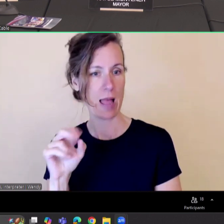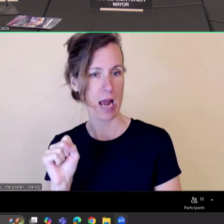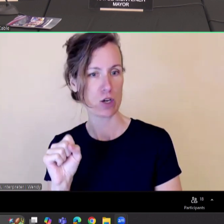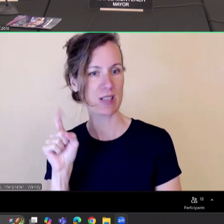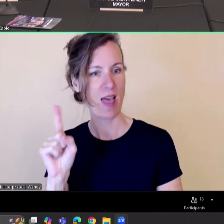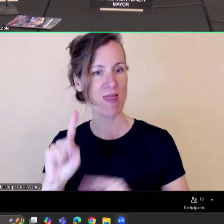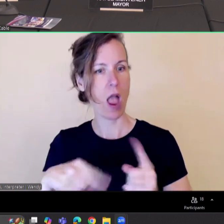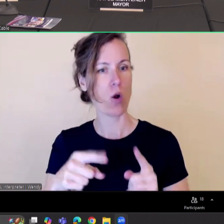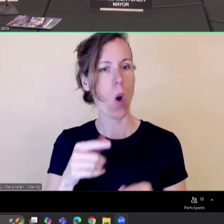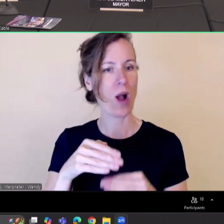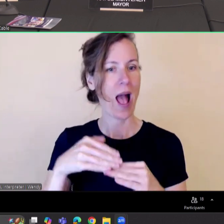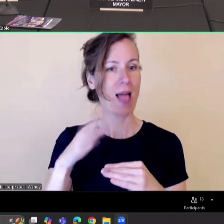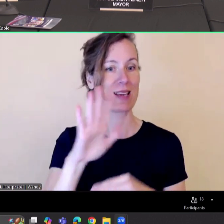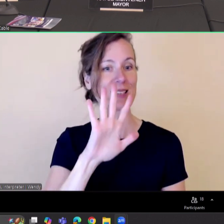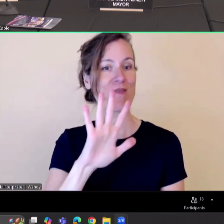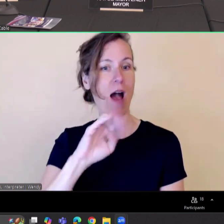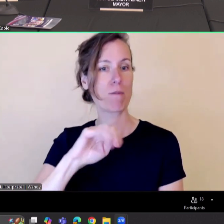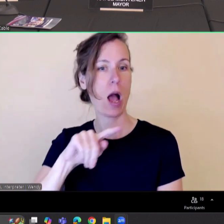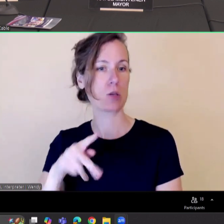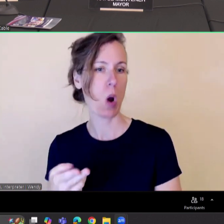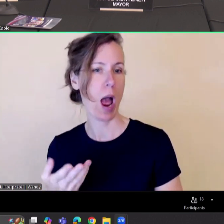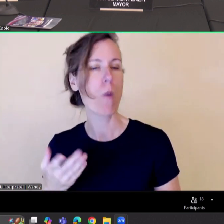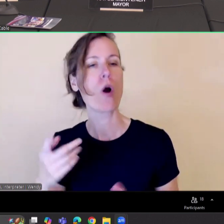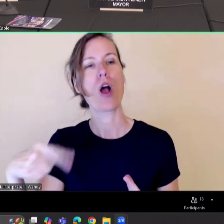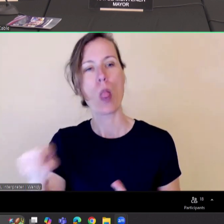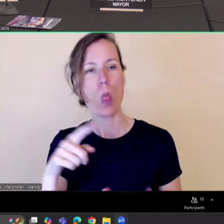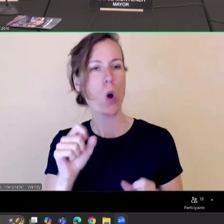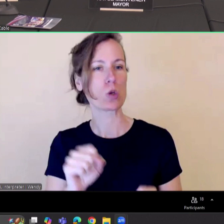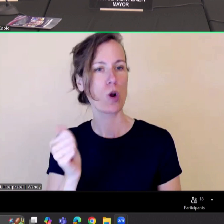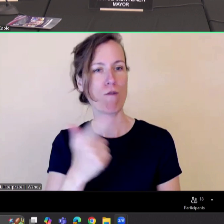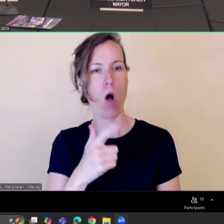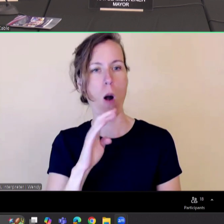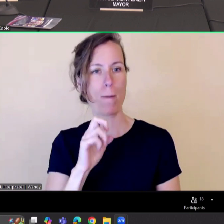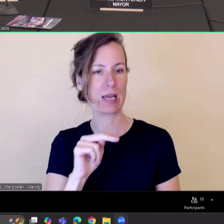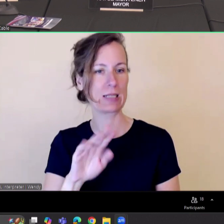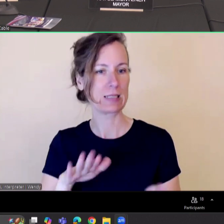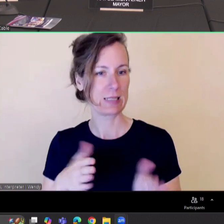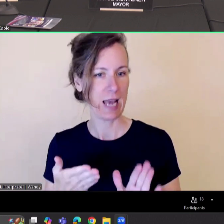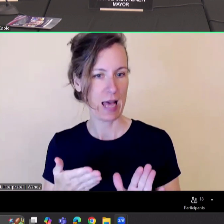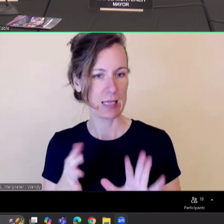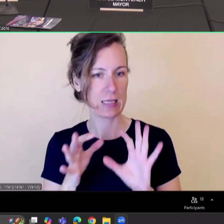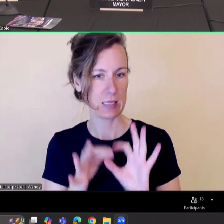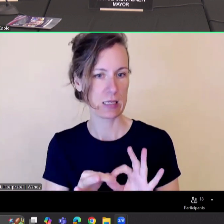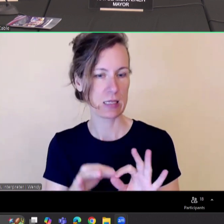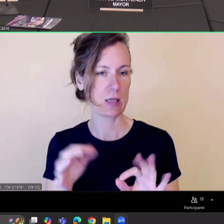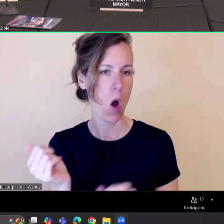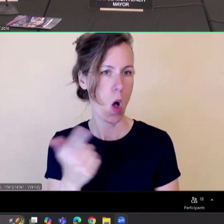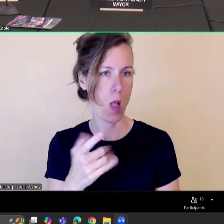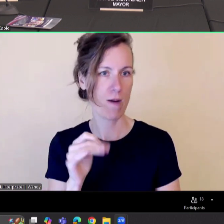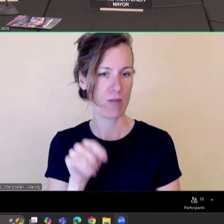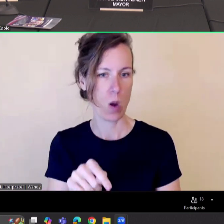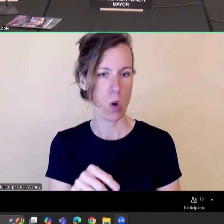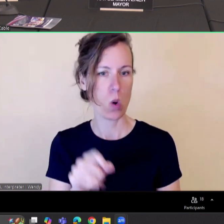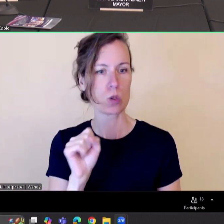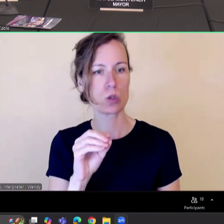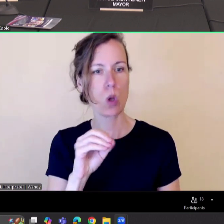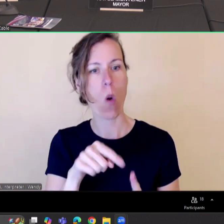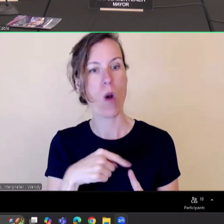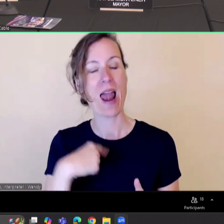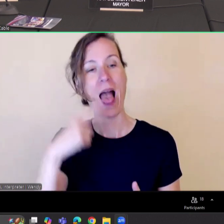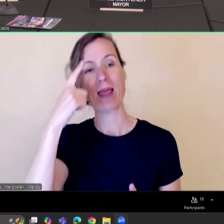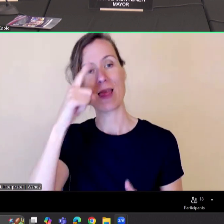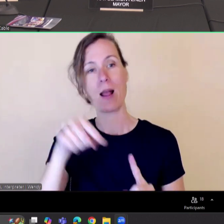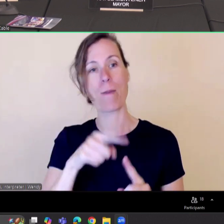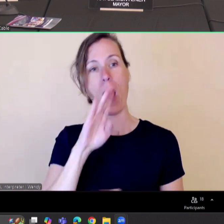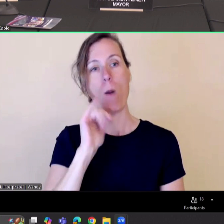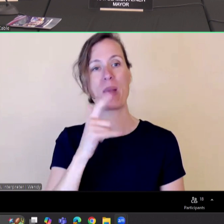deaths, every last one of them. And when I think about being the tip of the spear, it is